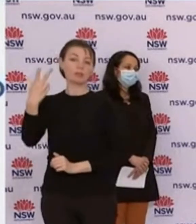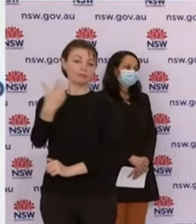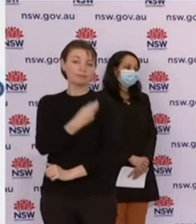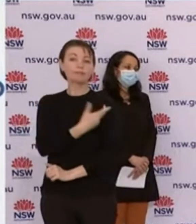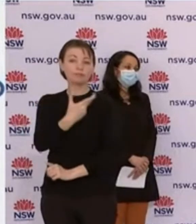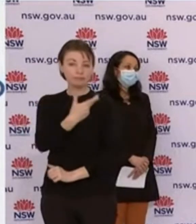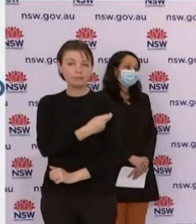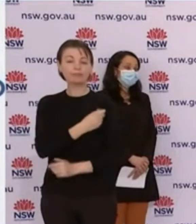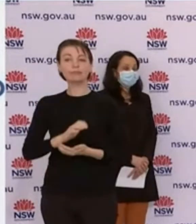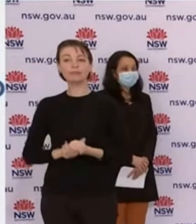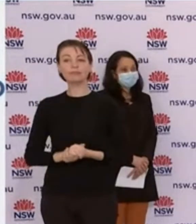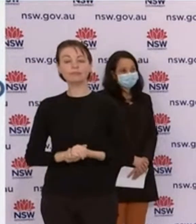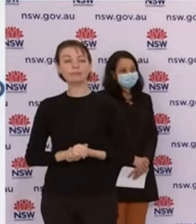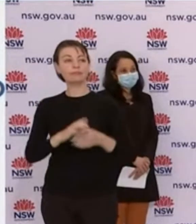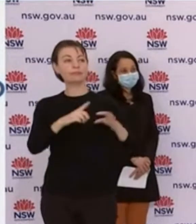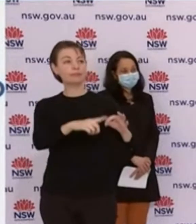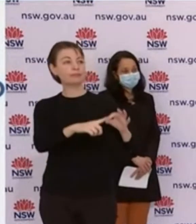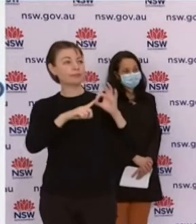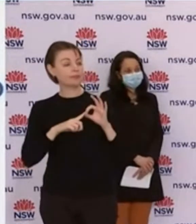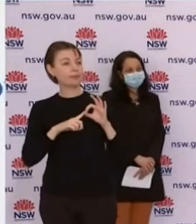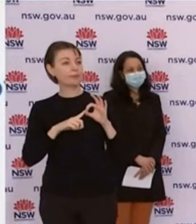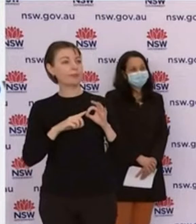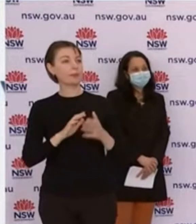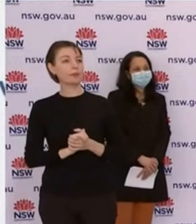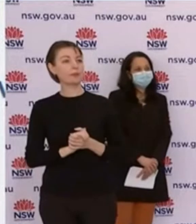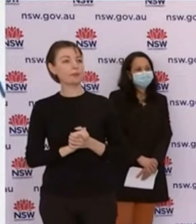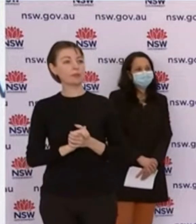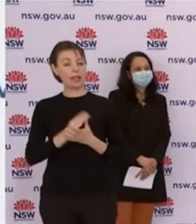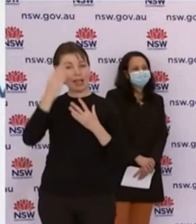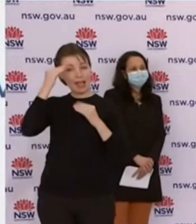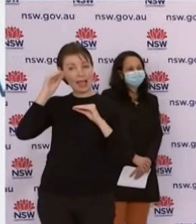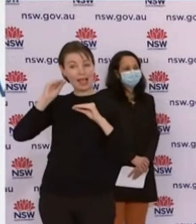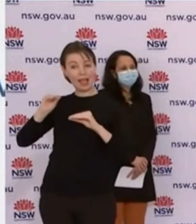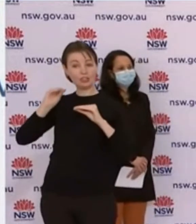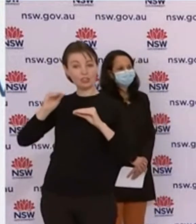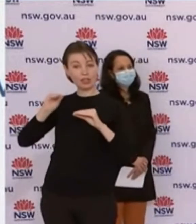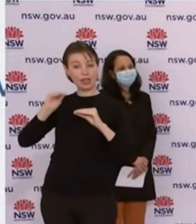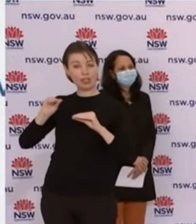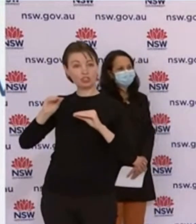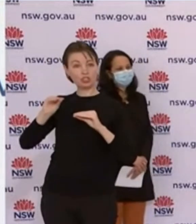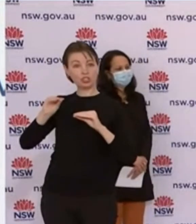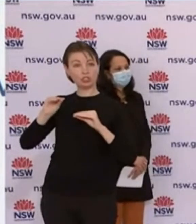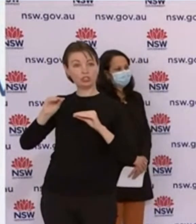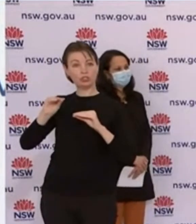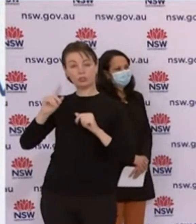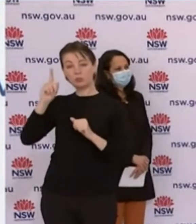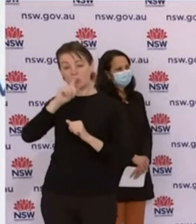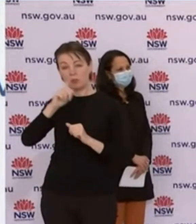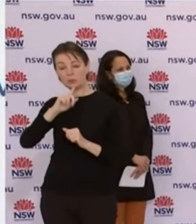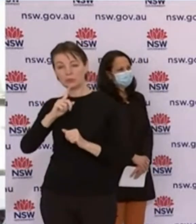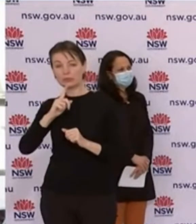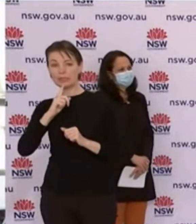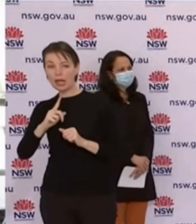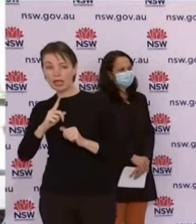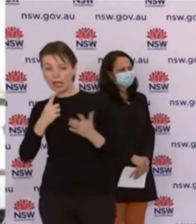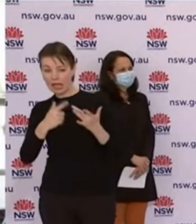I understand it at education estimates just now. They've confirmed that students won't go back to school if they live in LGAs that remain as hotspots. Can you